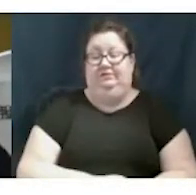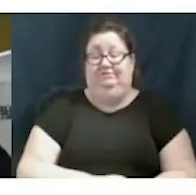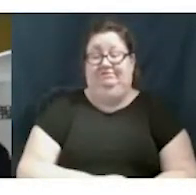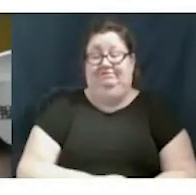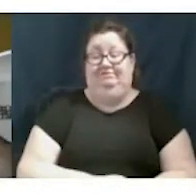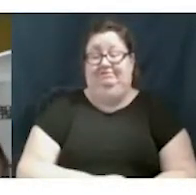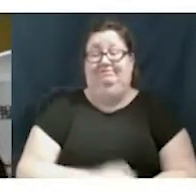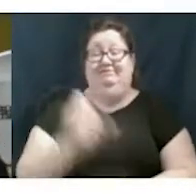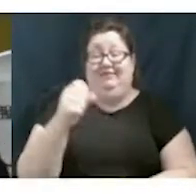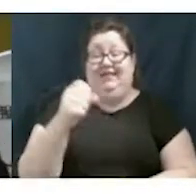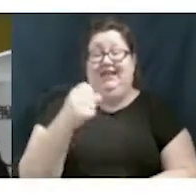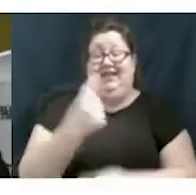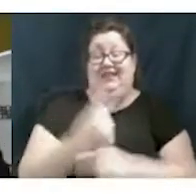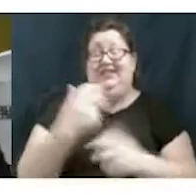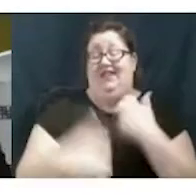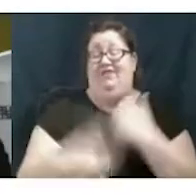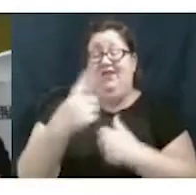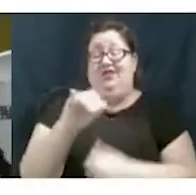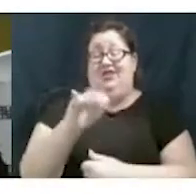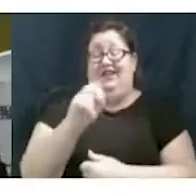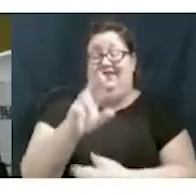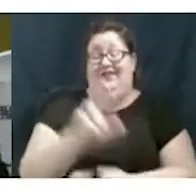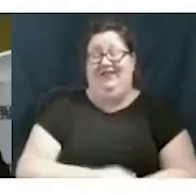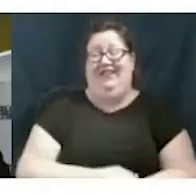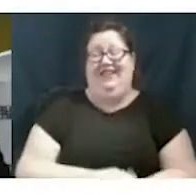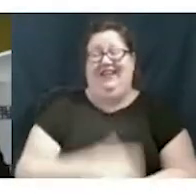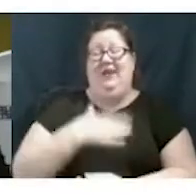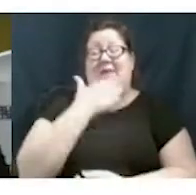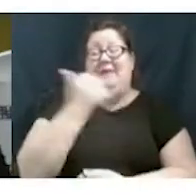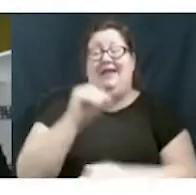Yeah, right. Tough one, Jennifer. My best advice is